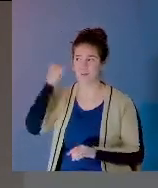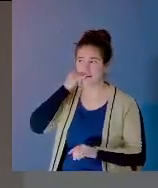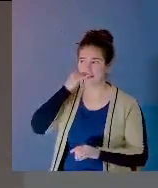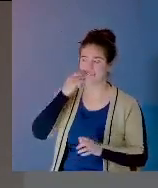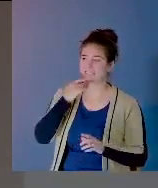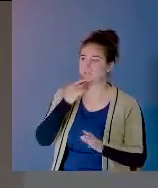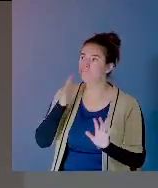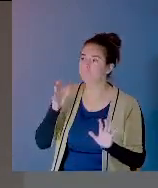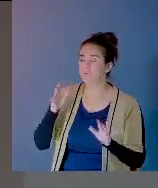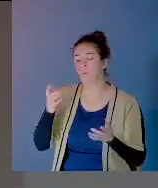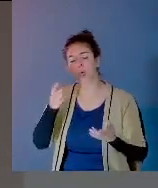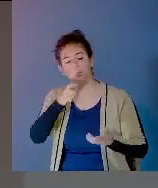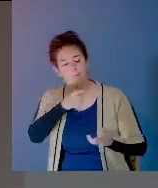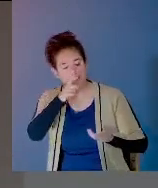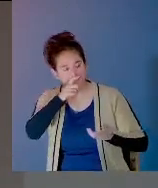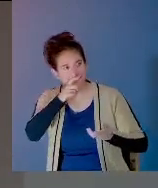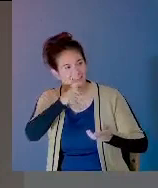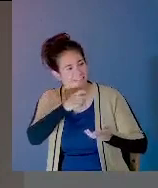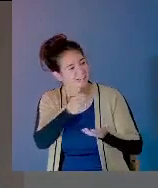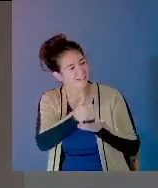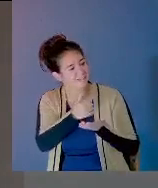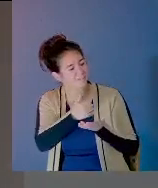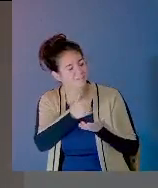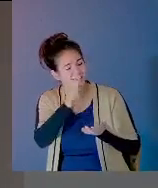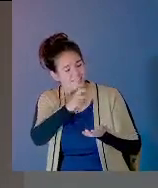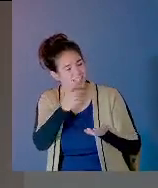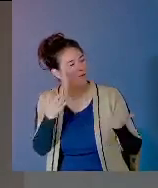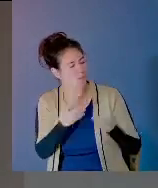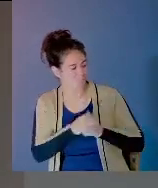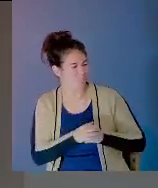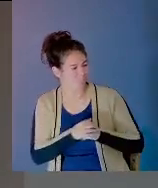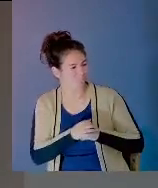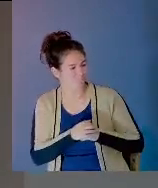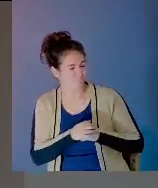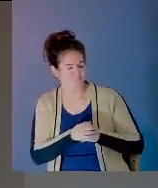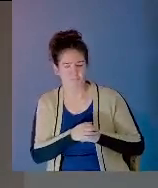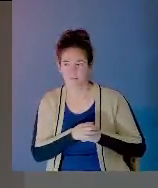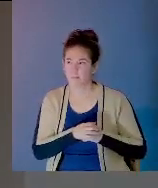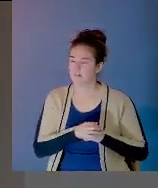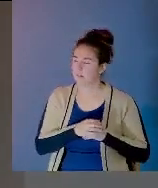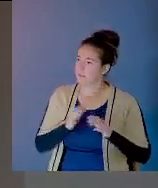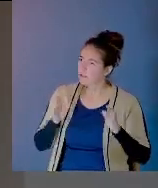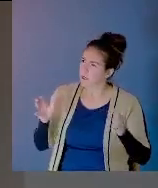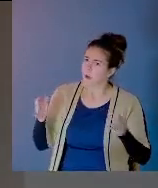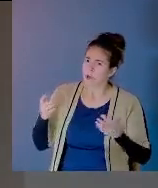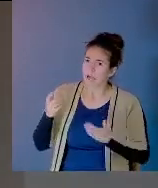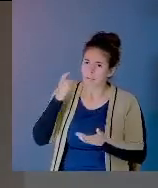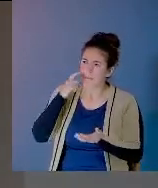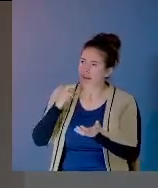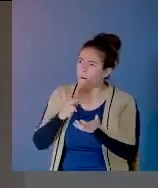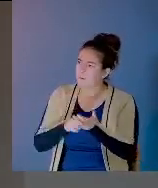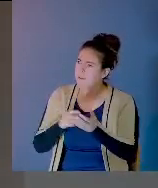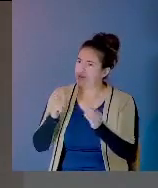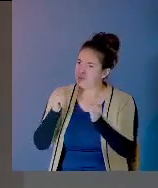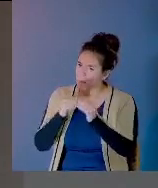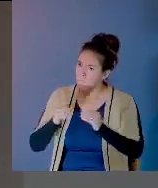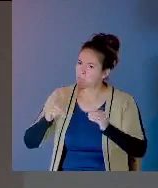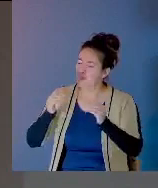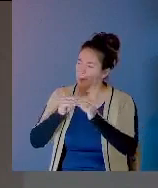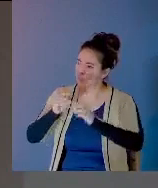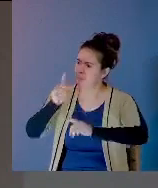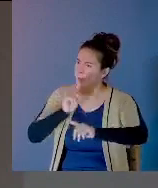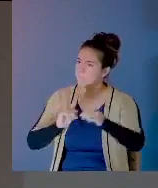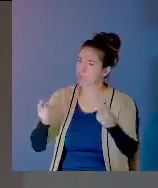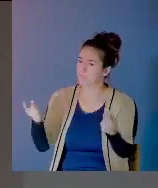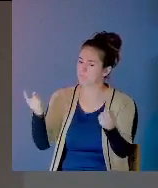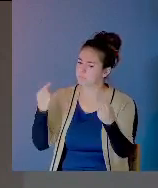Amber came the last month. And stuff. So I want to read this scripture. It's in the beginning